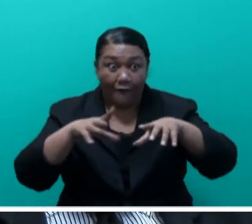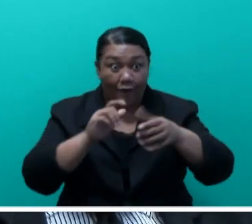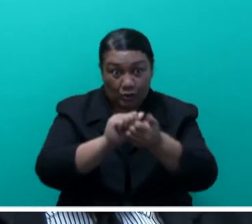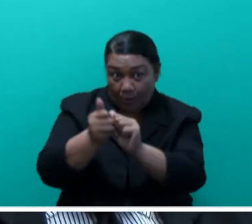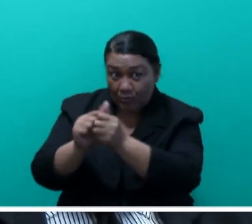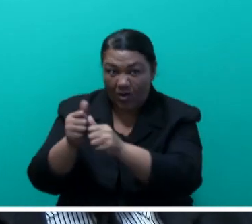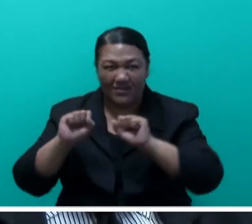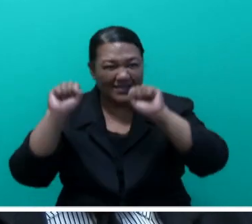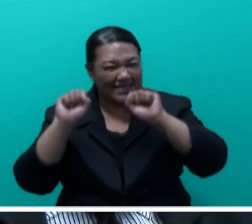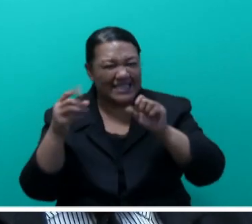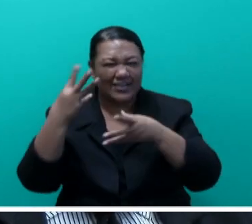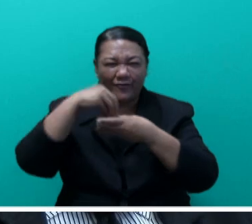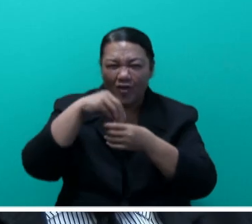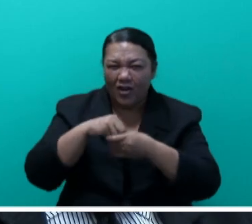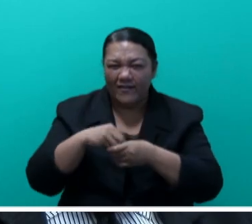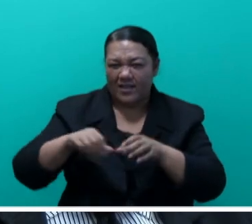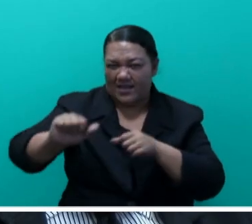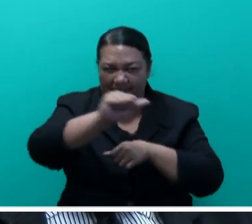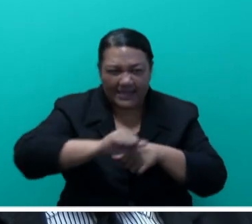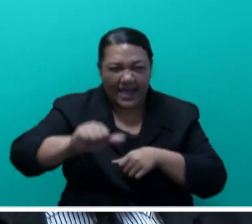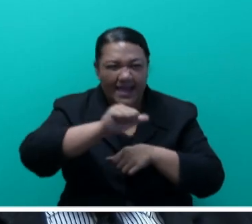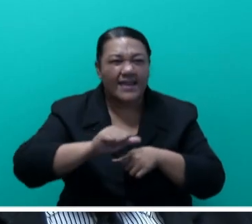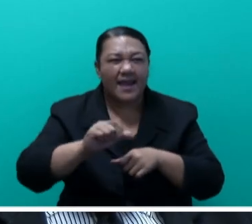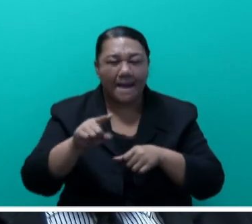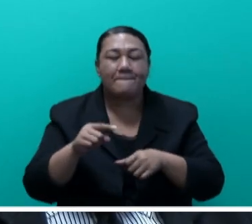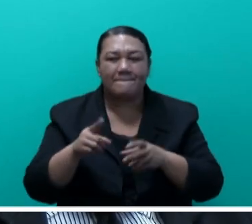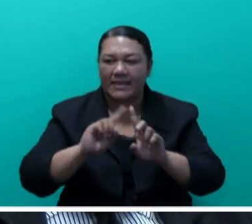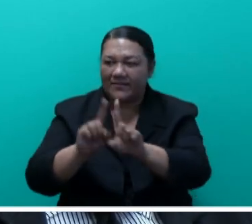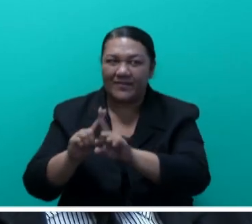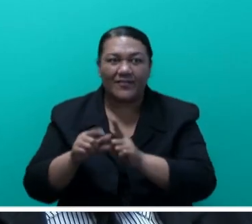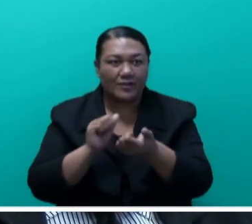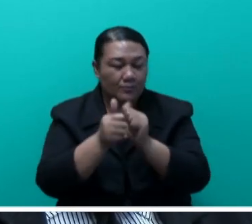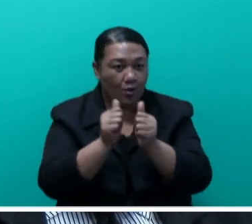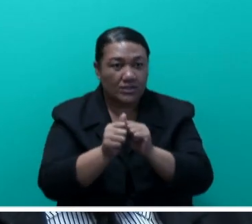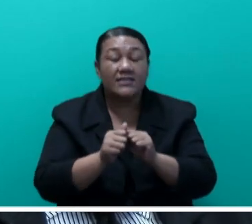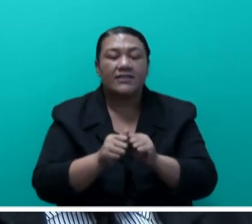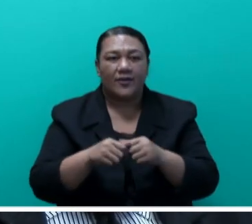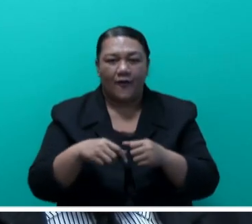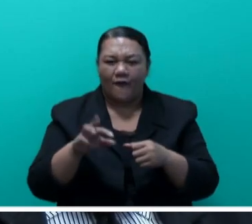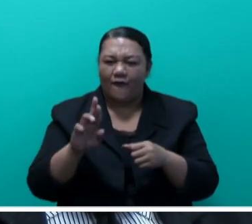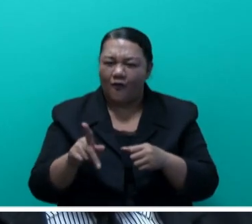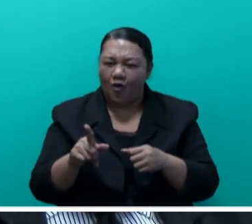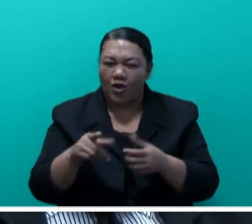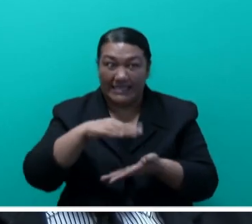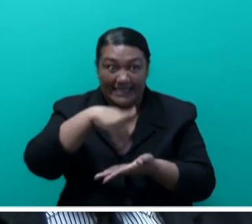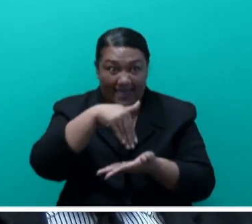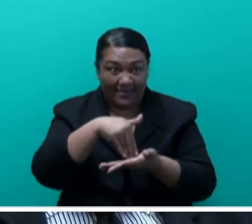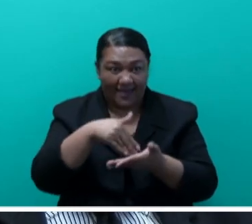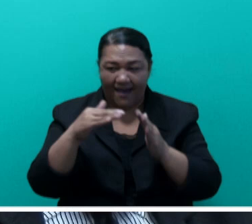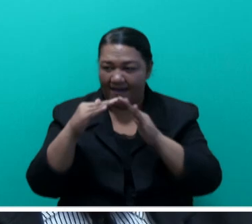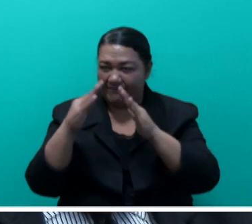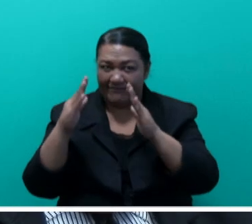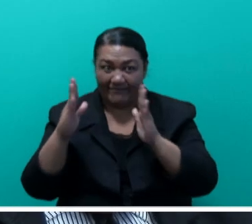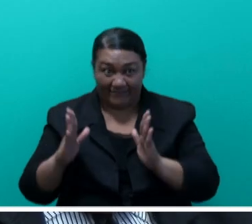This includes building new stadiums, sports complexes, and recreational centers, as well as upgrading